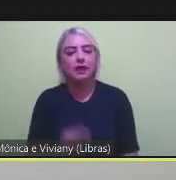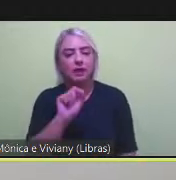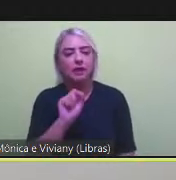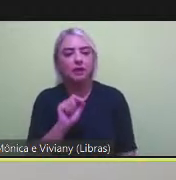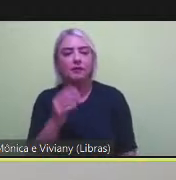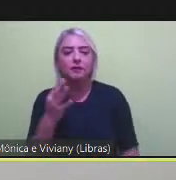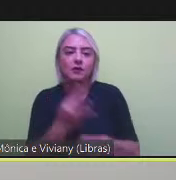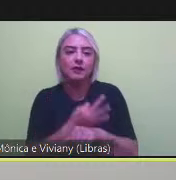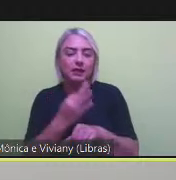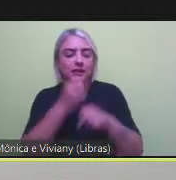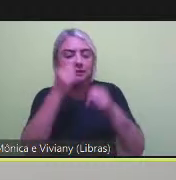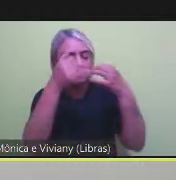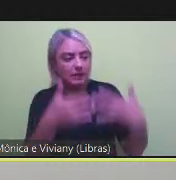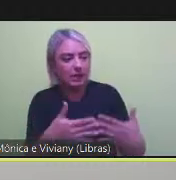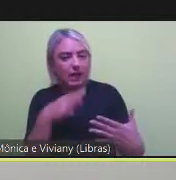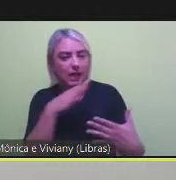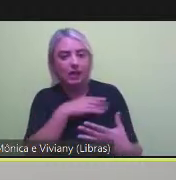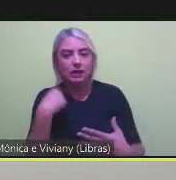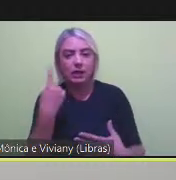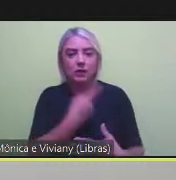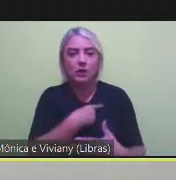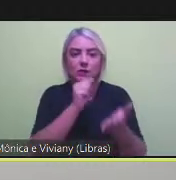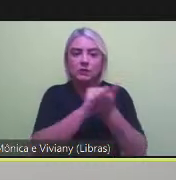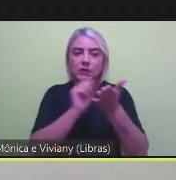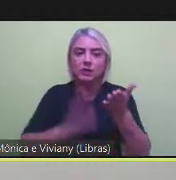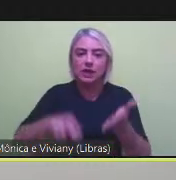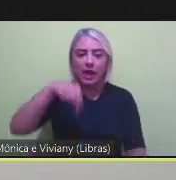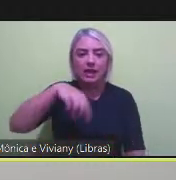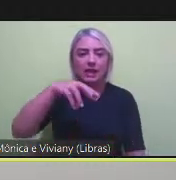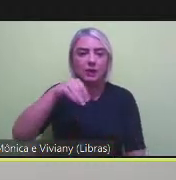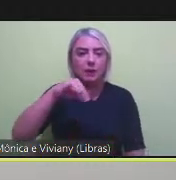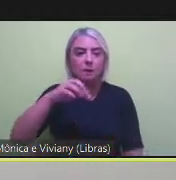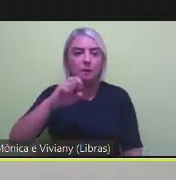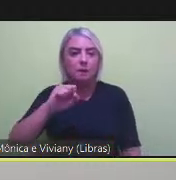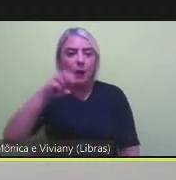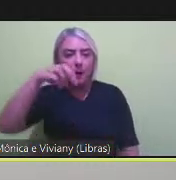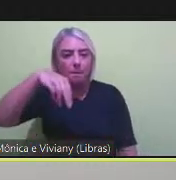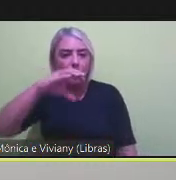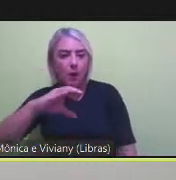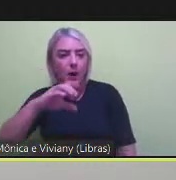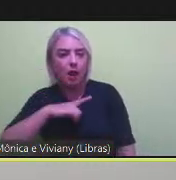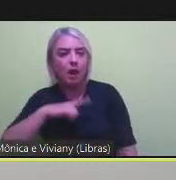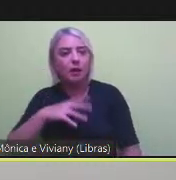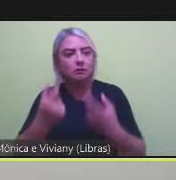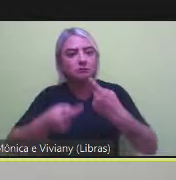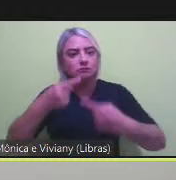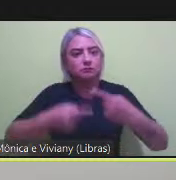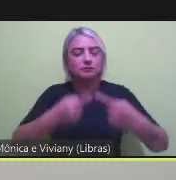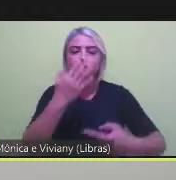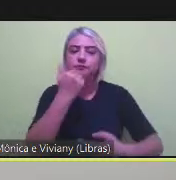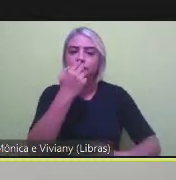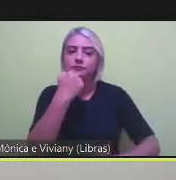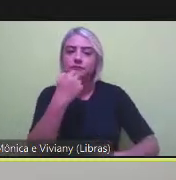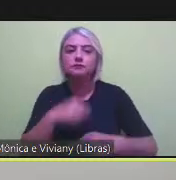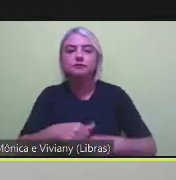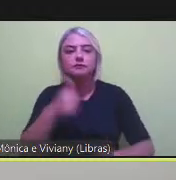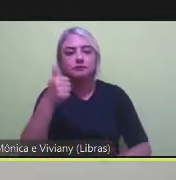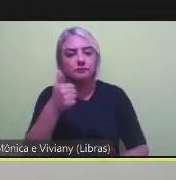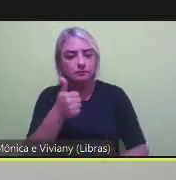here. I will try to speak here of our actions here in Montes Claros within the policy